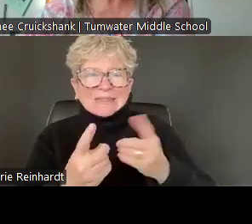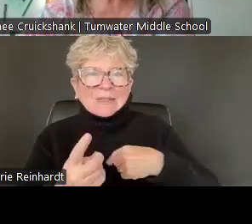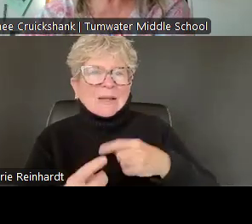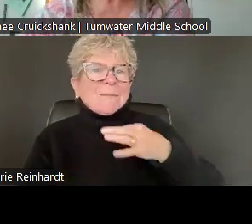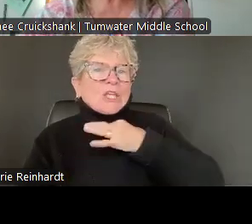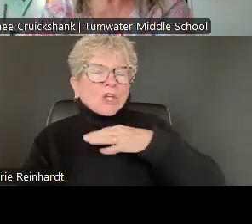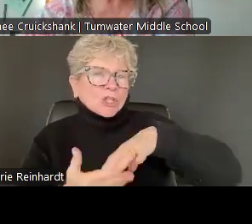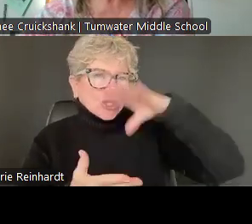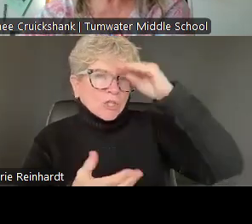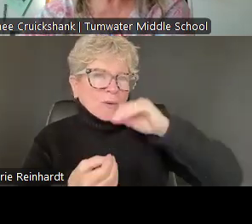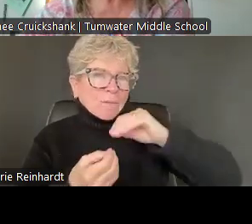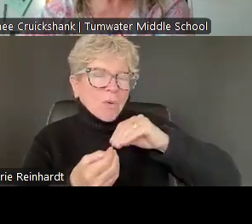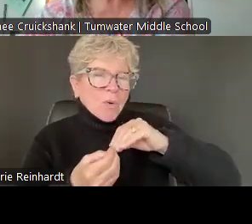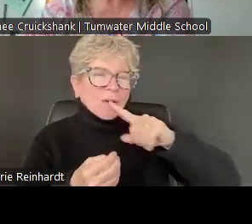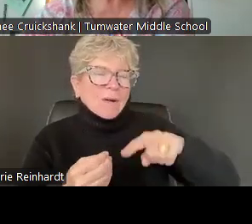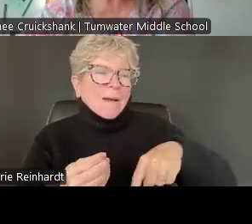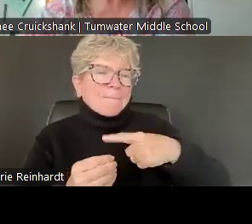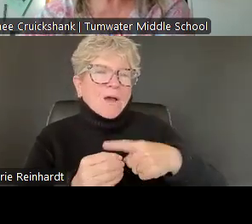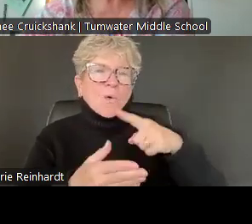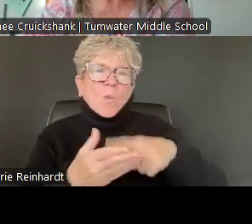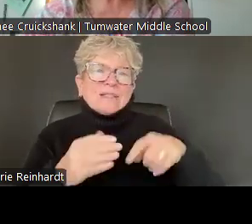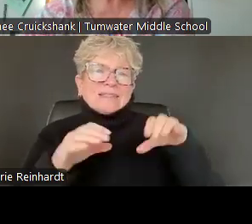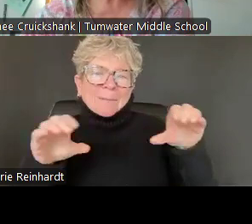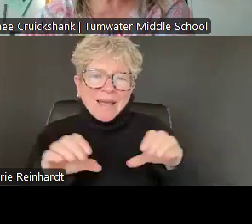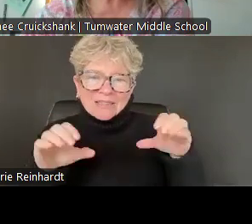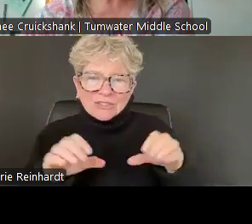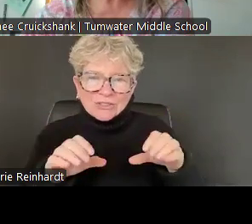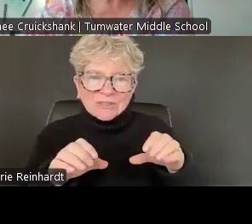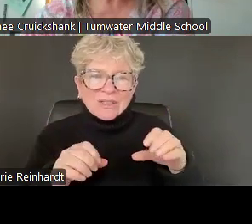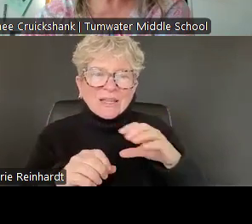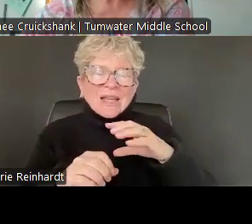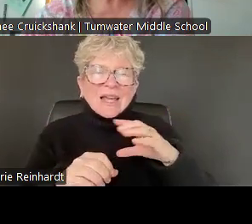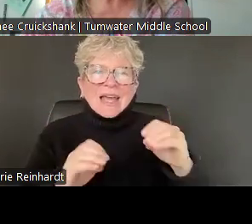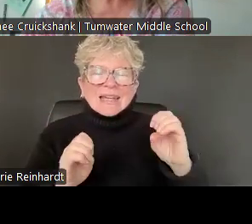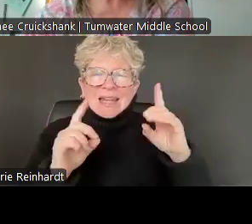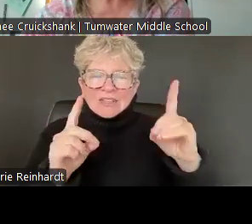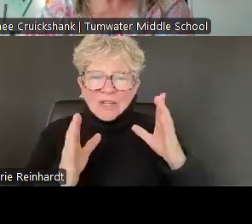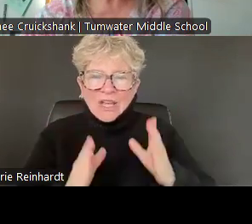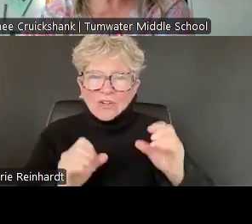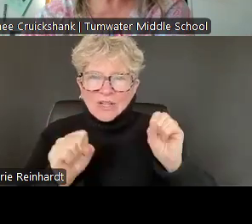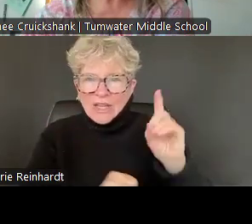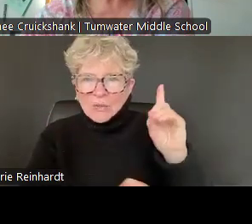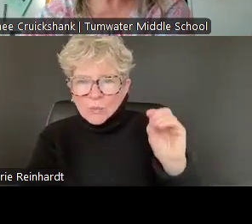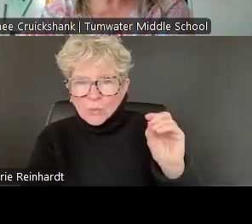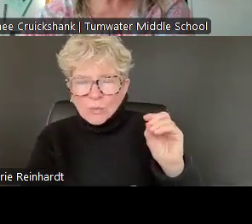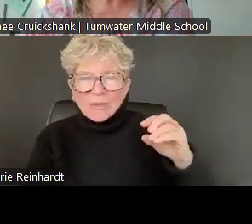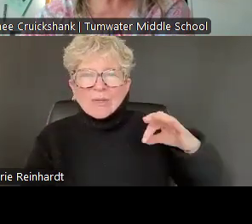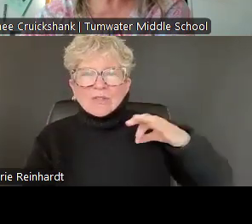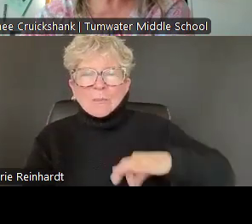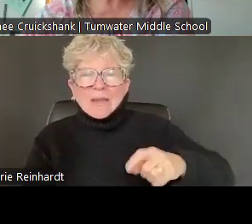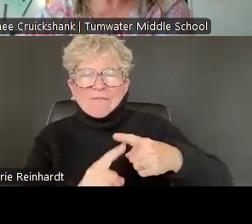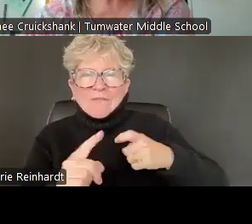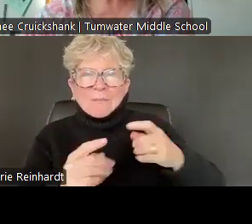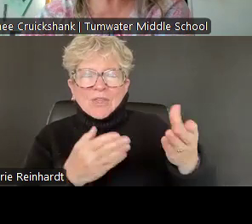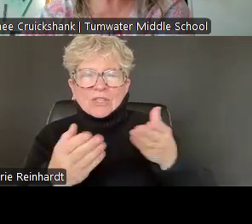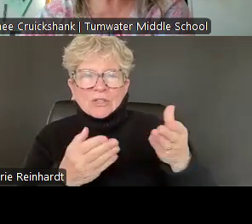about what are some actions an educator can do to benefit from the type of services you